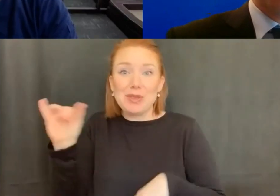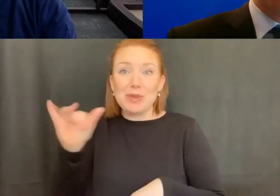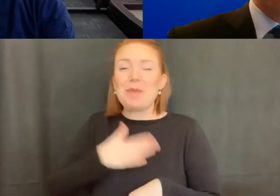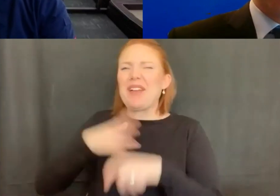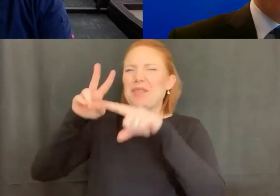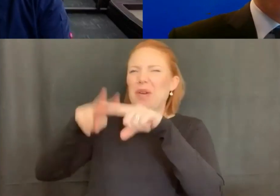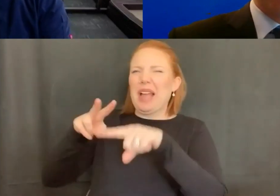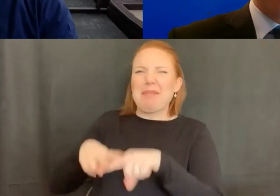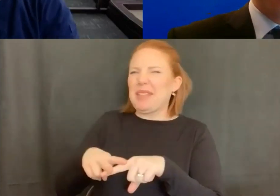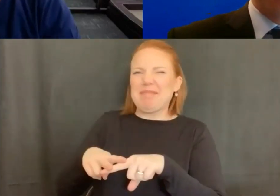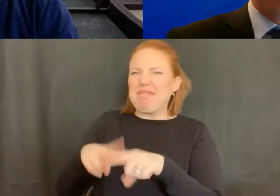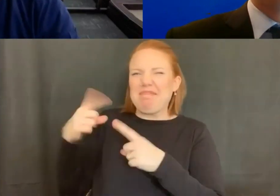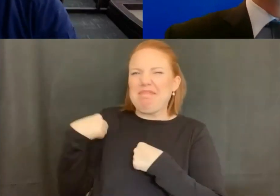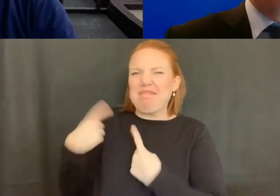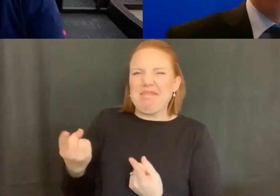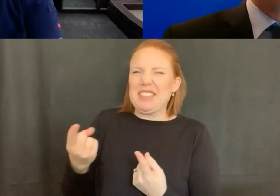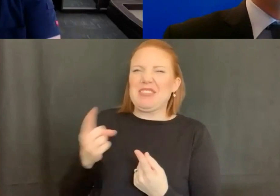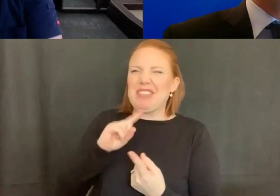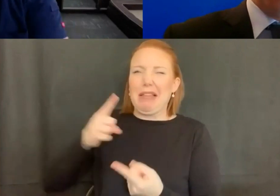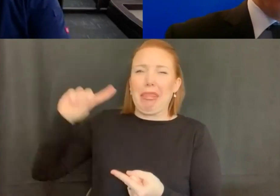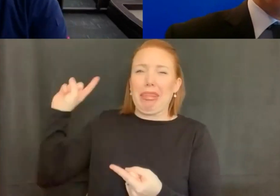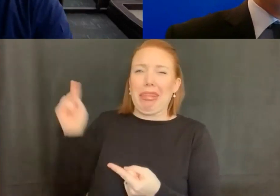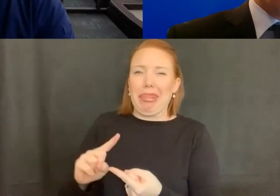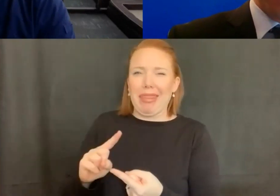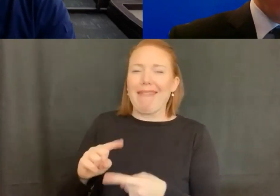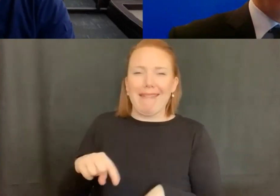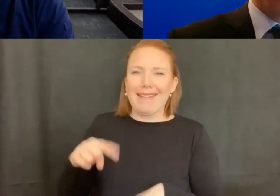has declined significantly since then.